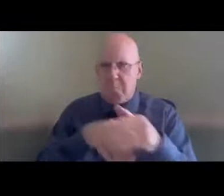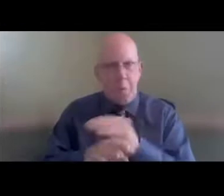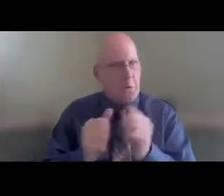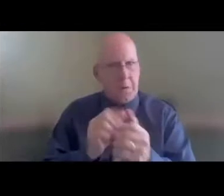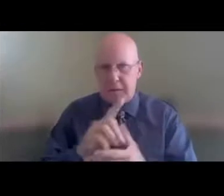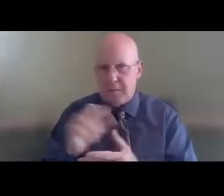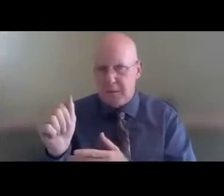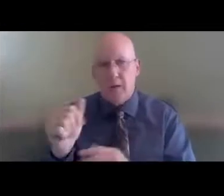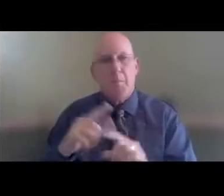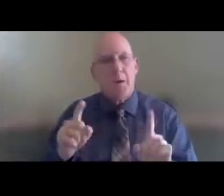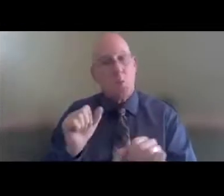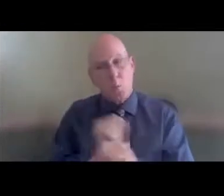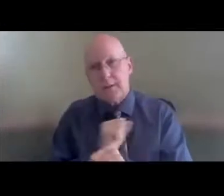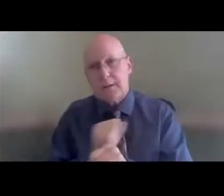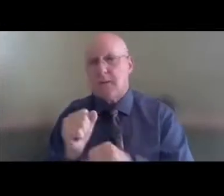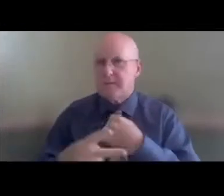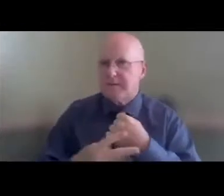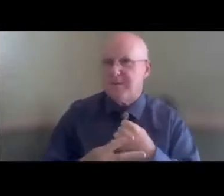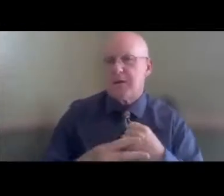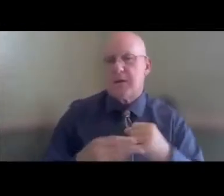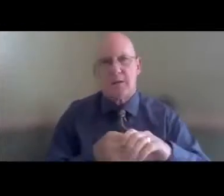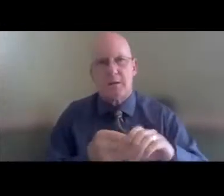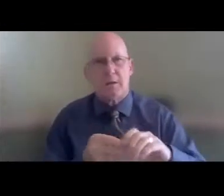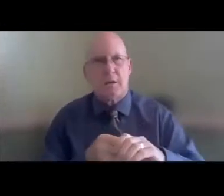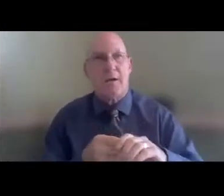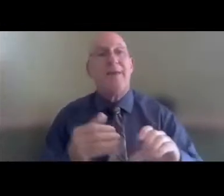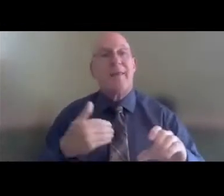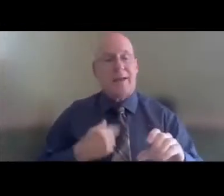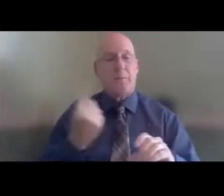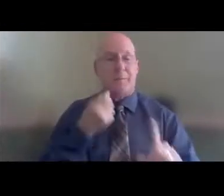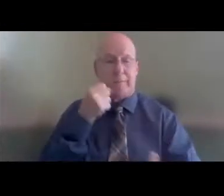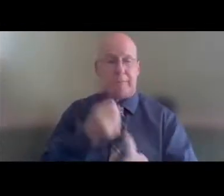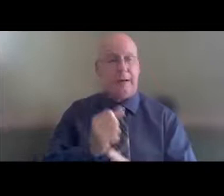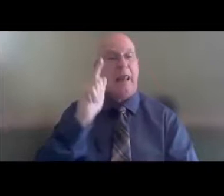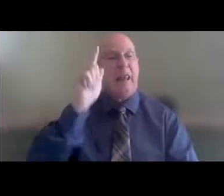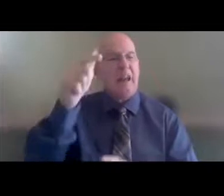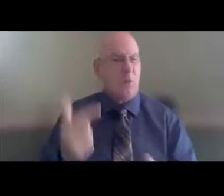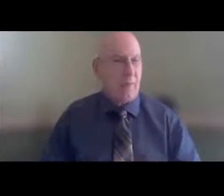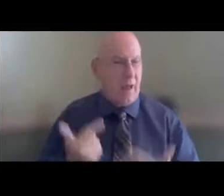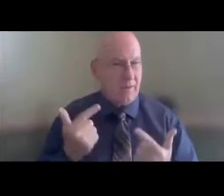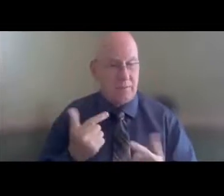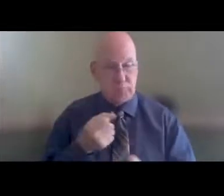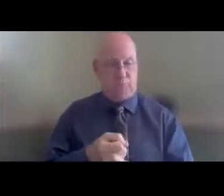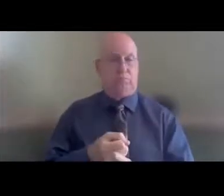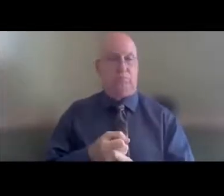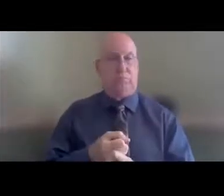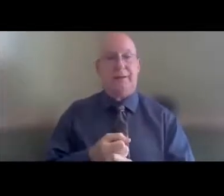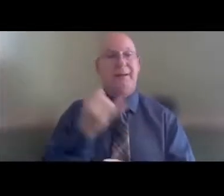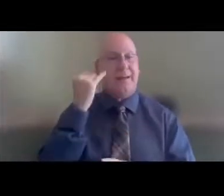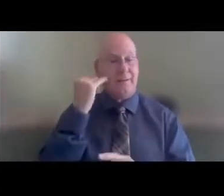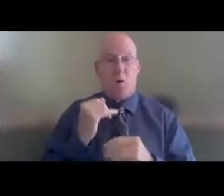is working and saving, and they have a disabling event later on in life. And as you learned, if that's later than